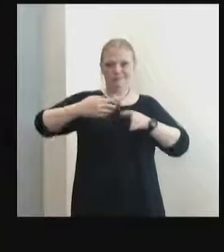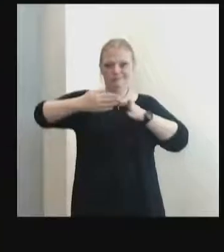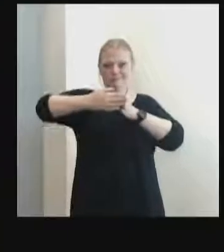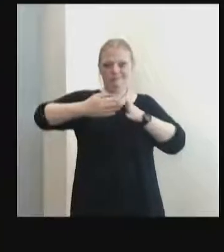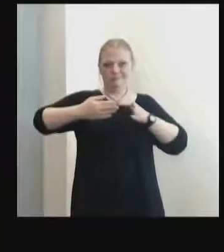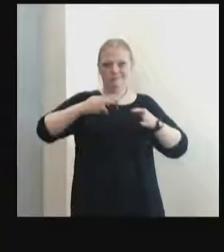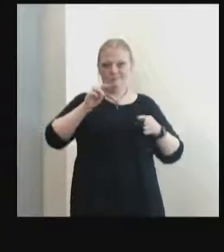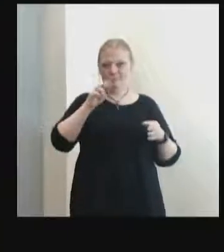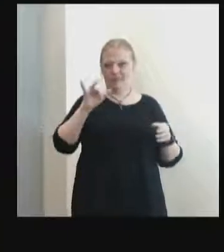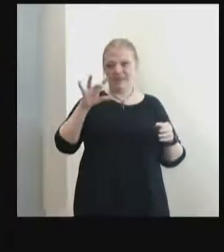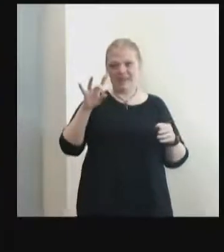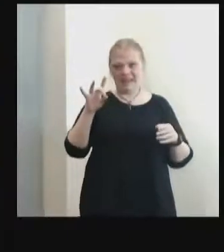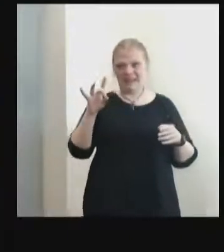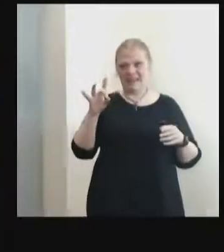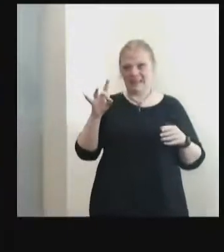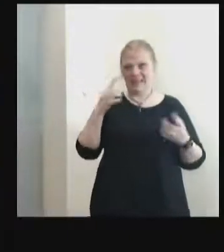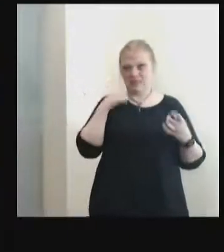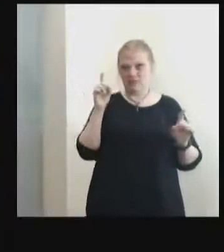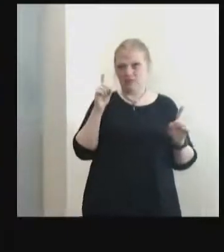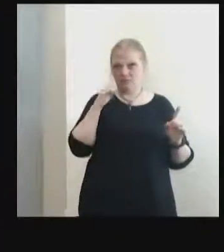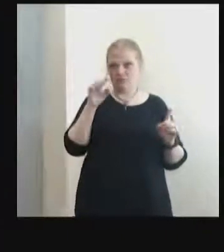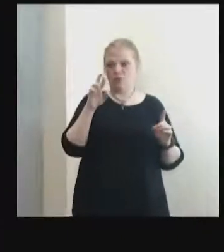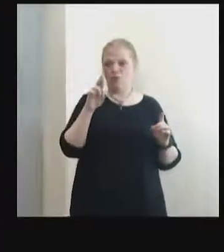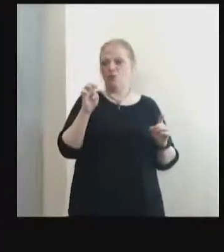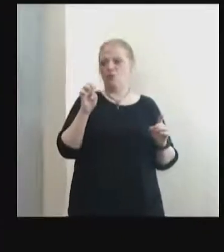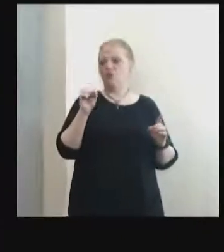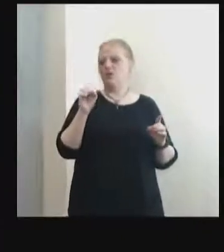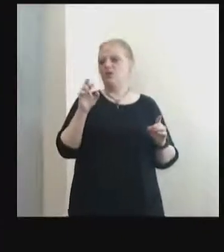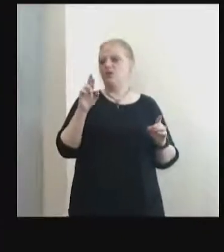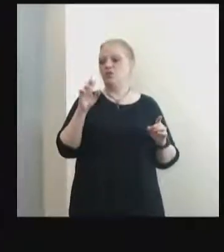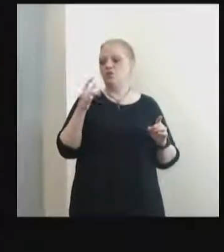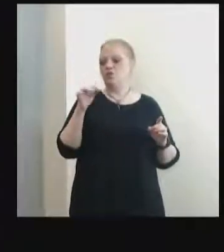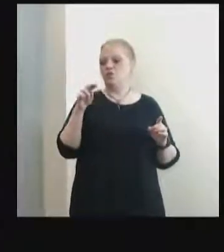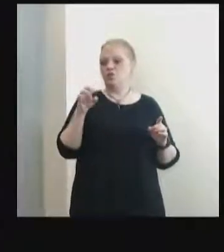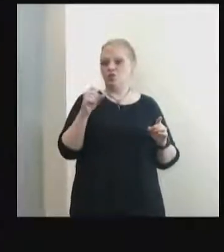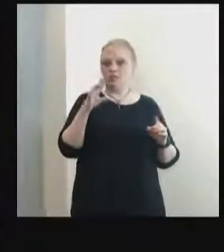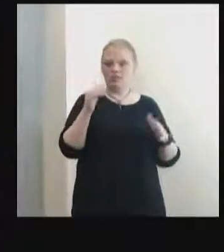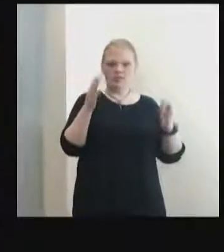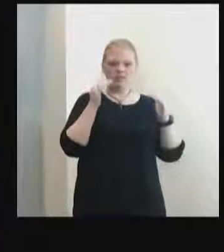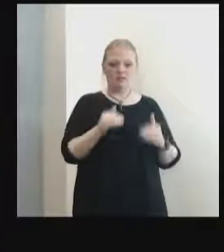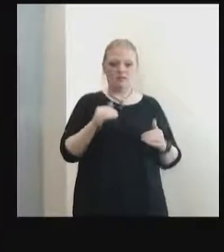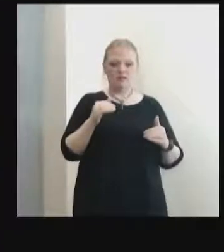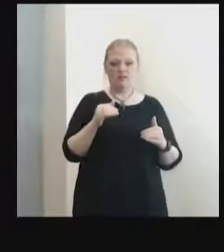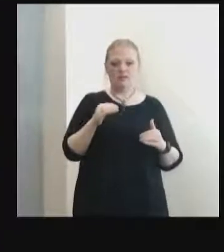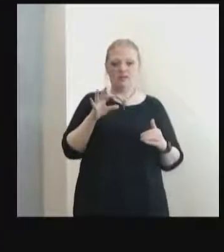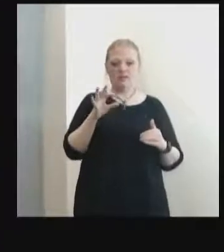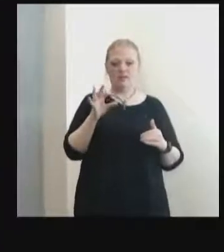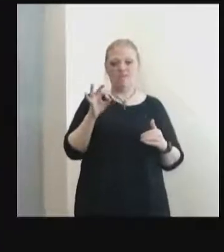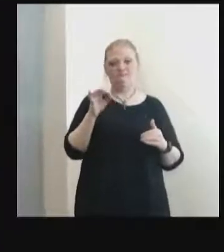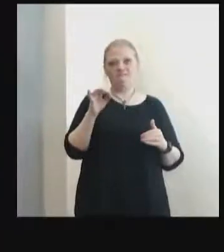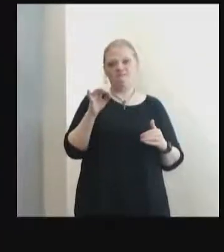on May 8th, which we announced for Resurgence, and the one for Flying Bison, which we'll be announcing the date very soon.